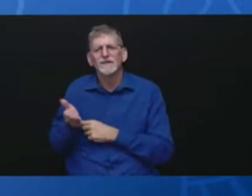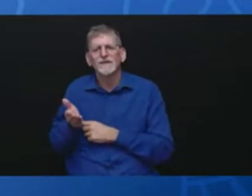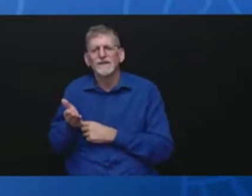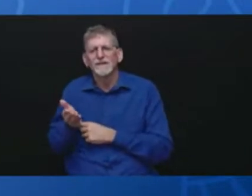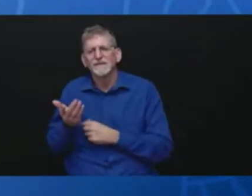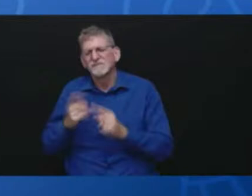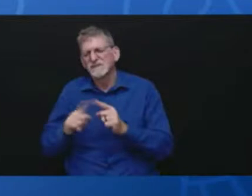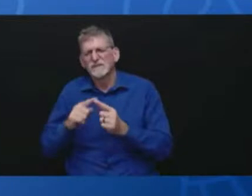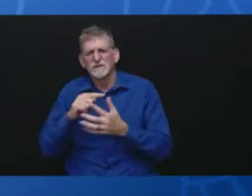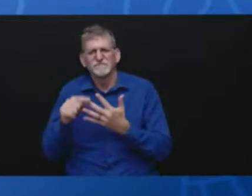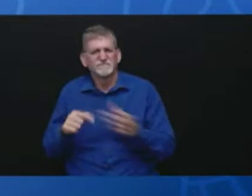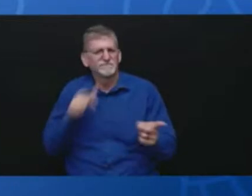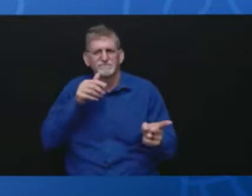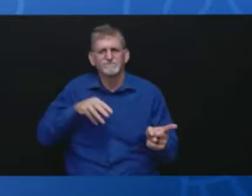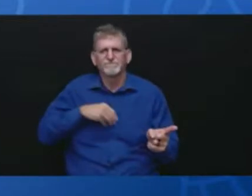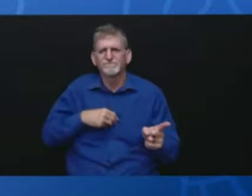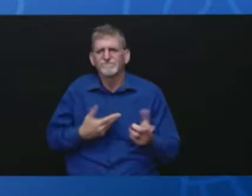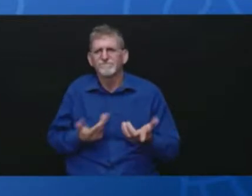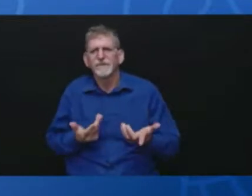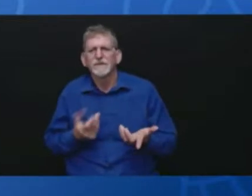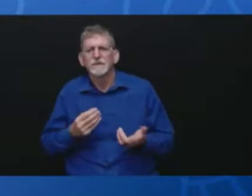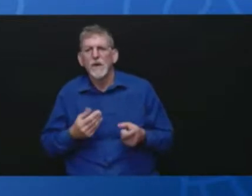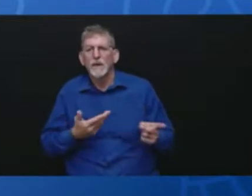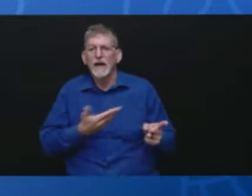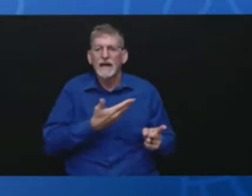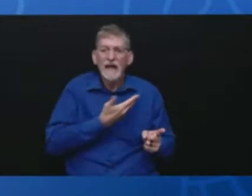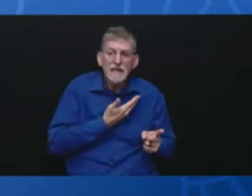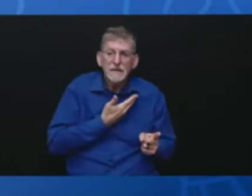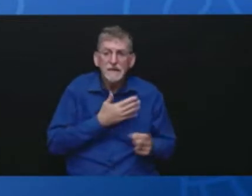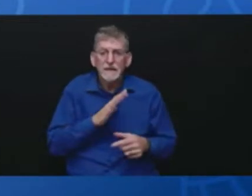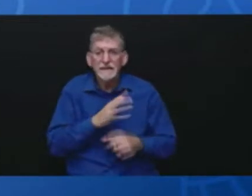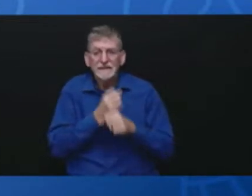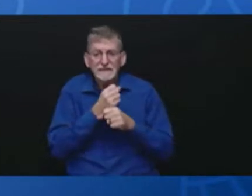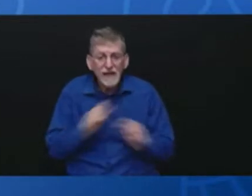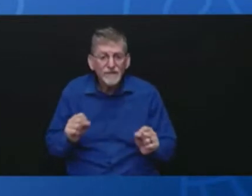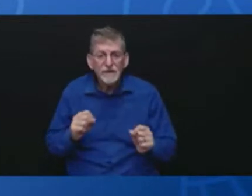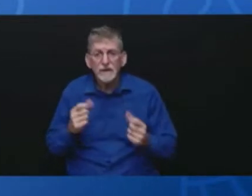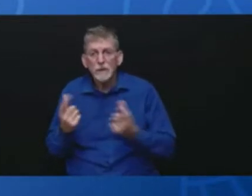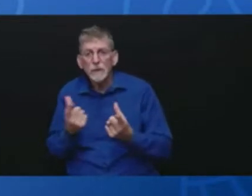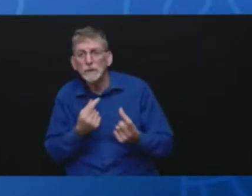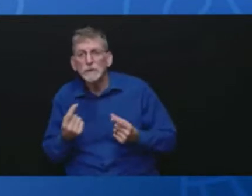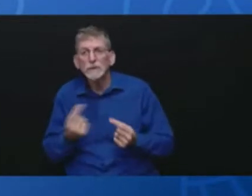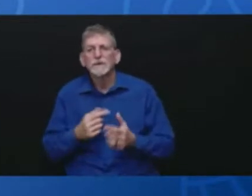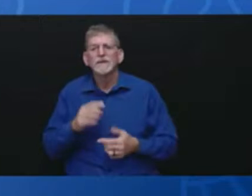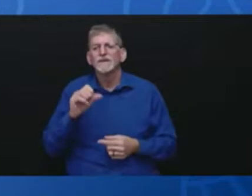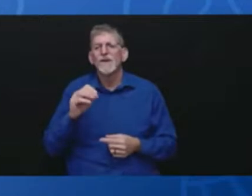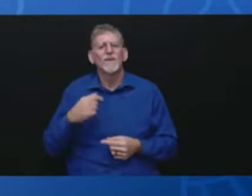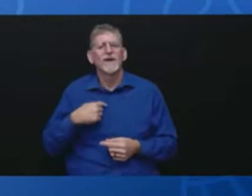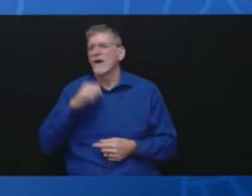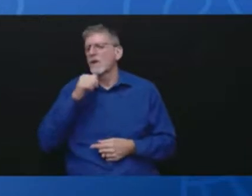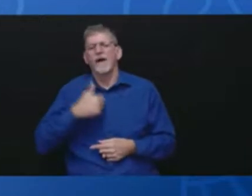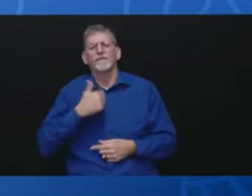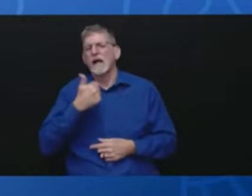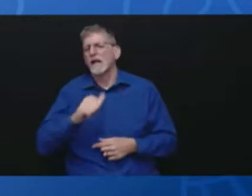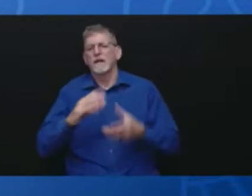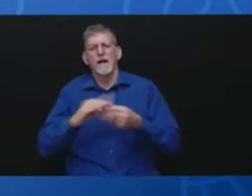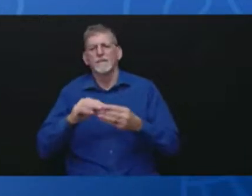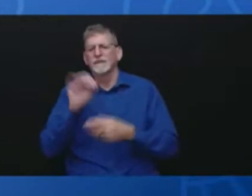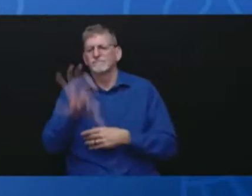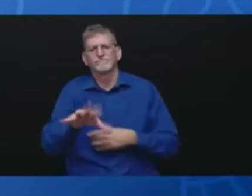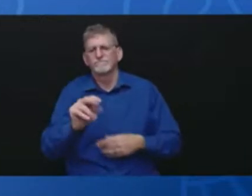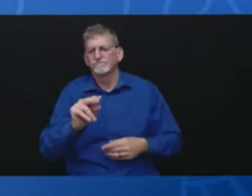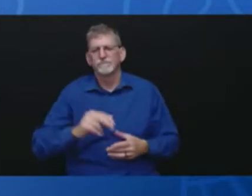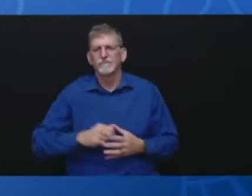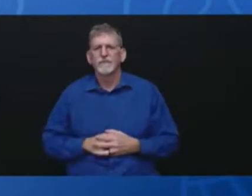certainly Gazans and their safety in this process. No, I don't have a comment on that. The Israelis have killed 2 more journalists,